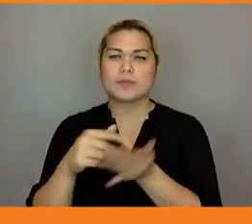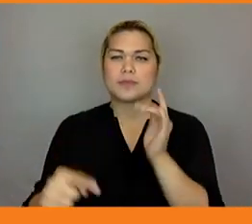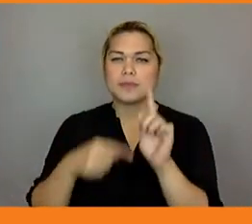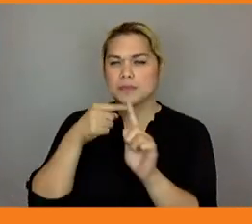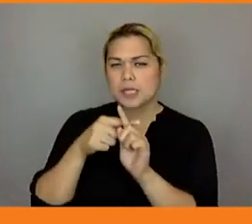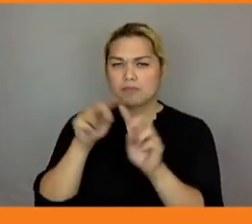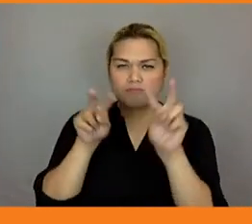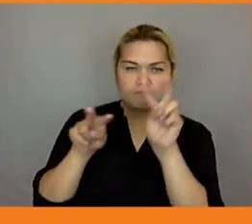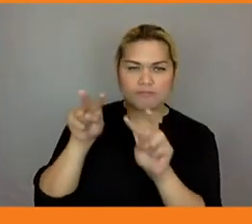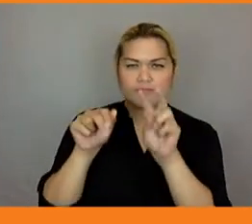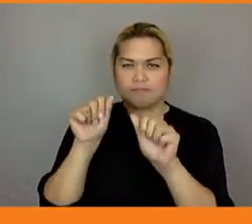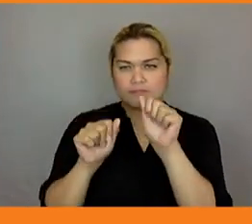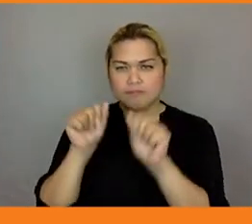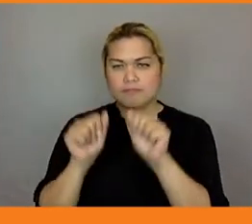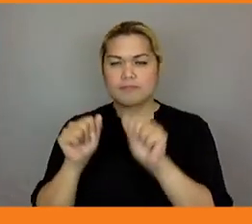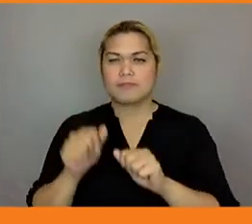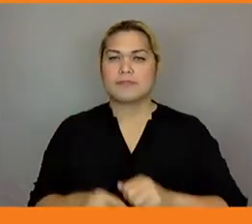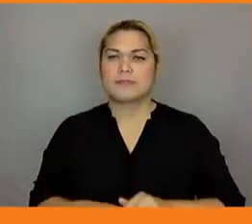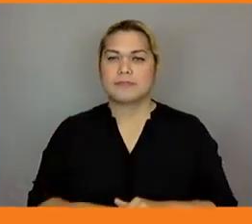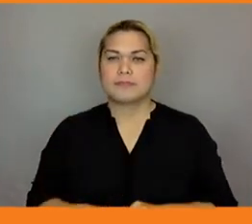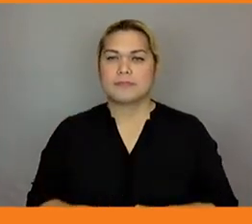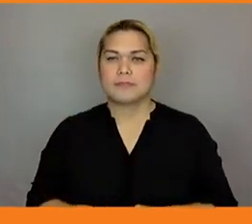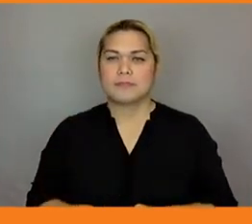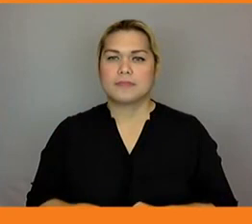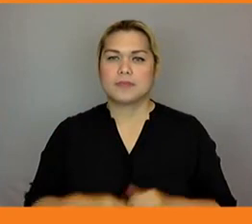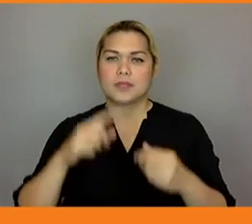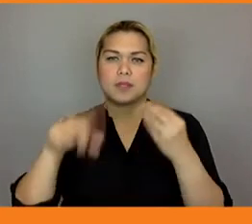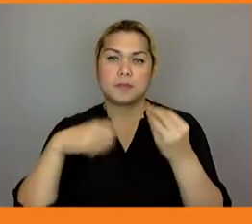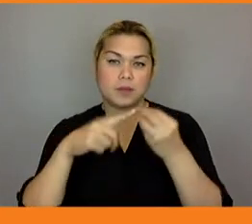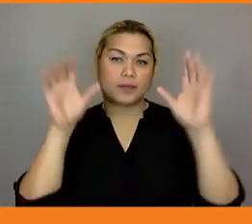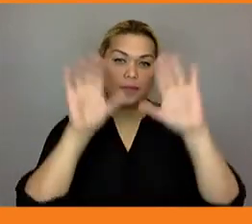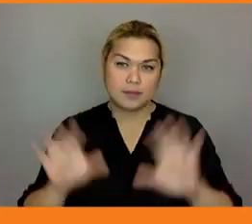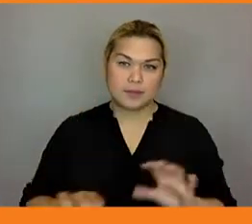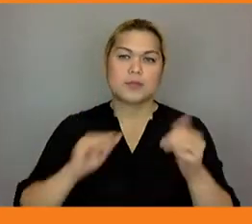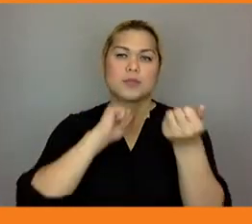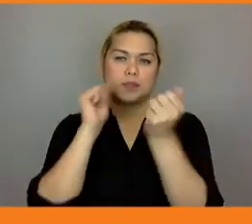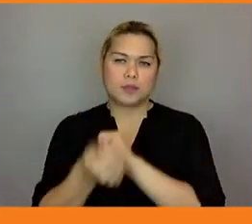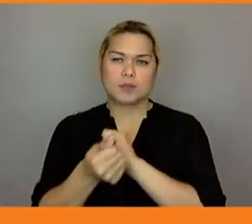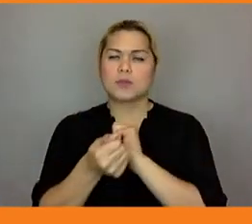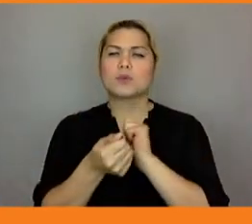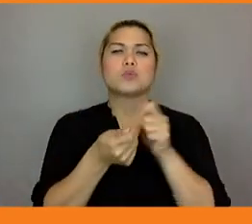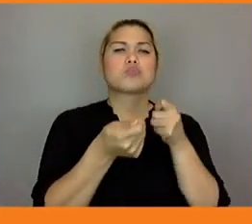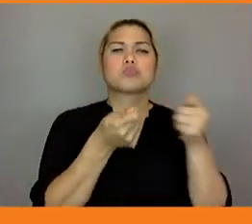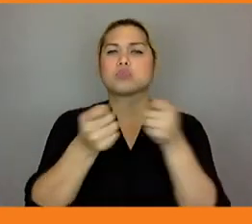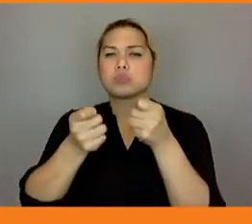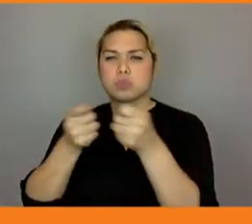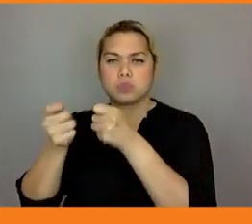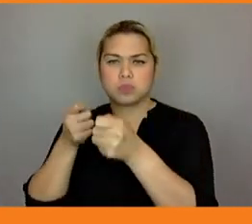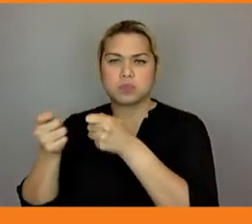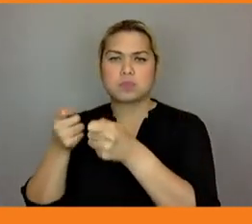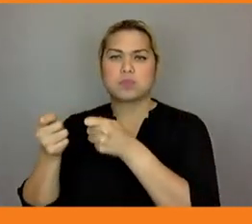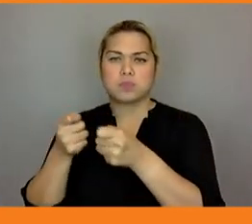change mitigation. For example, we would aim to quantify project-level greenhouse gas